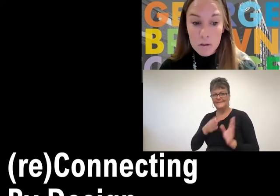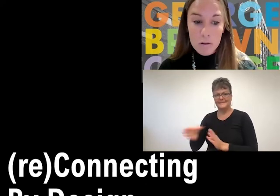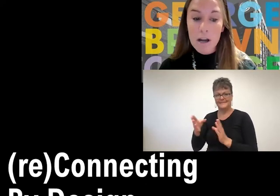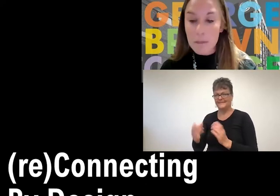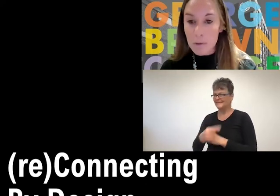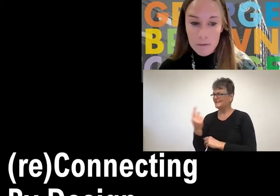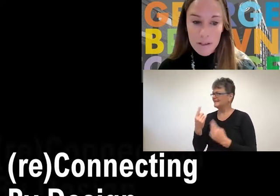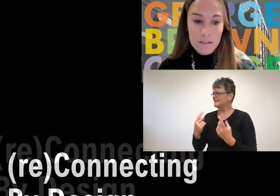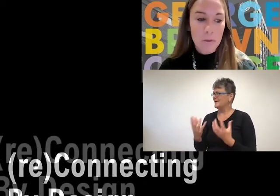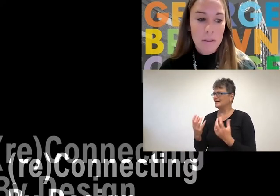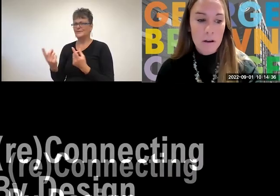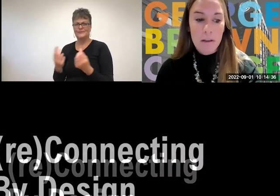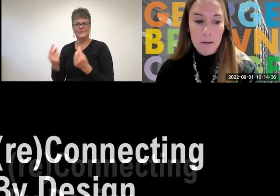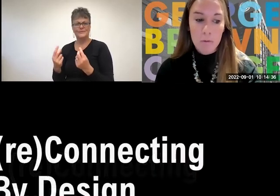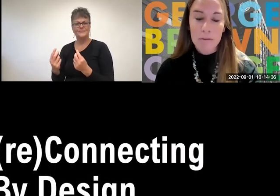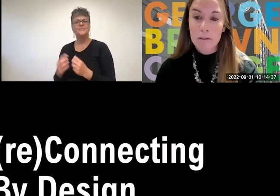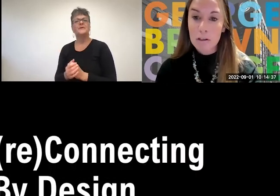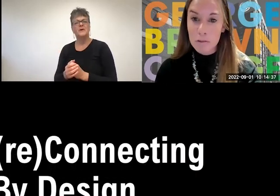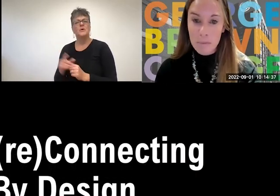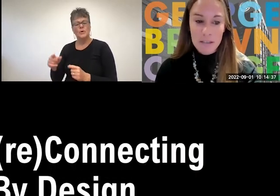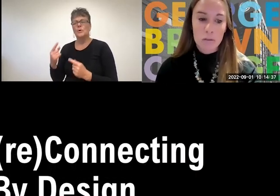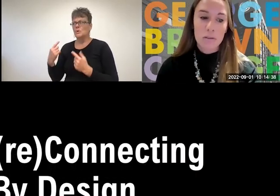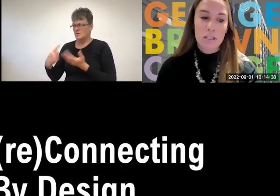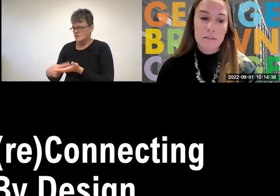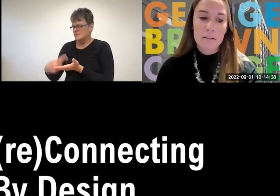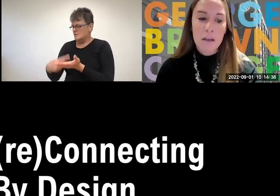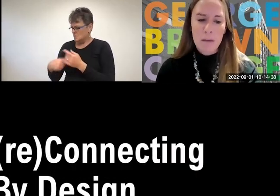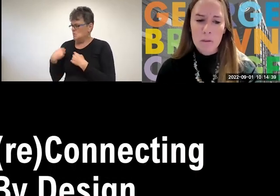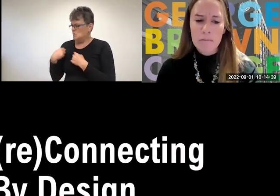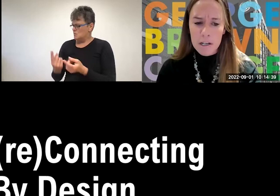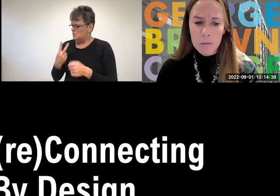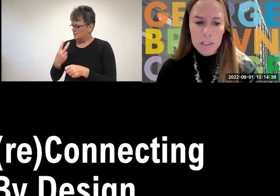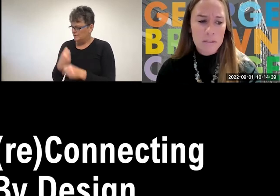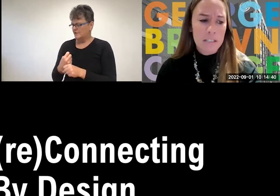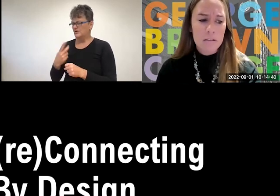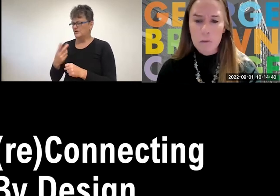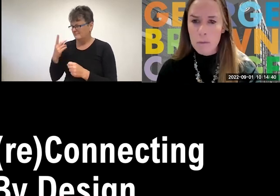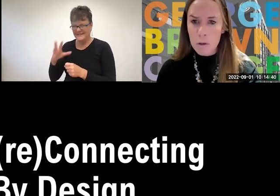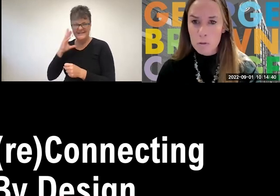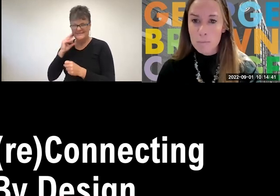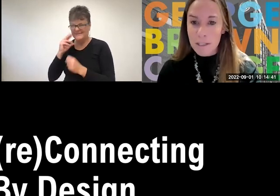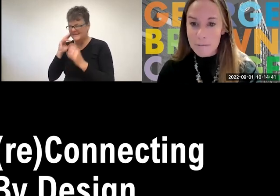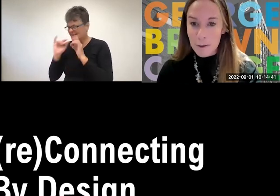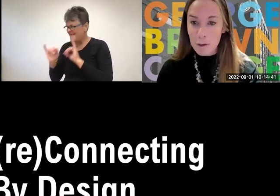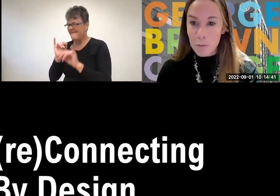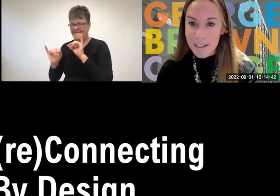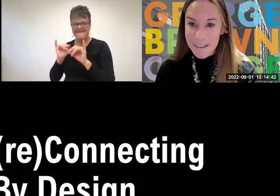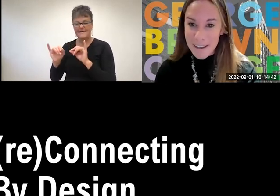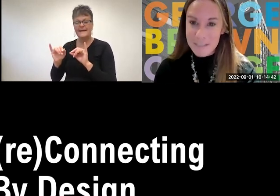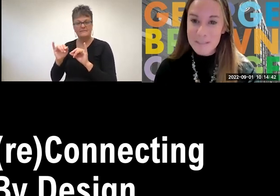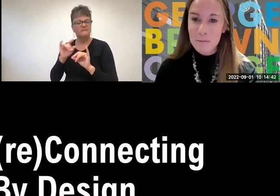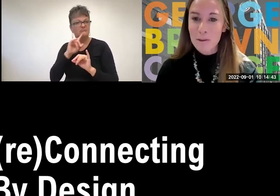instill or talk about and reflect on, we thought a lot about what we've learned over the past 2 years about the very real need to form those meaningful